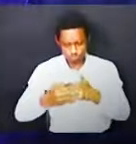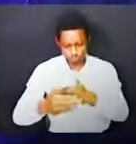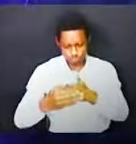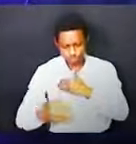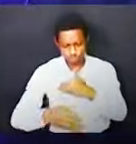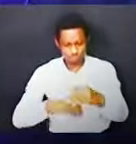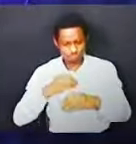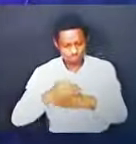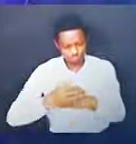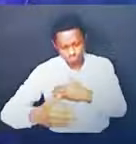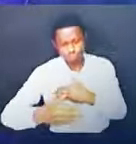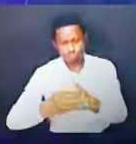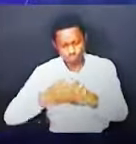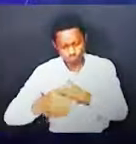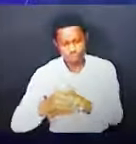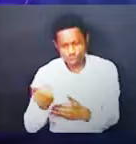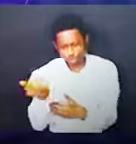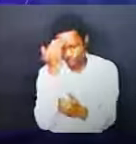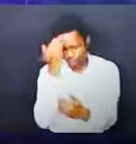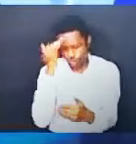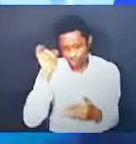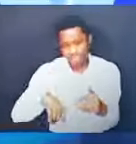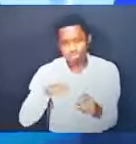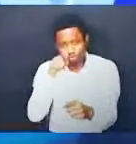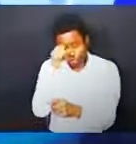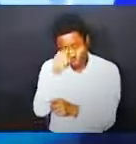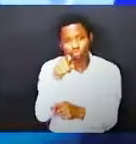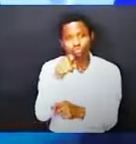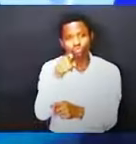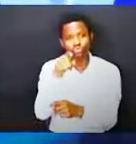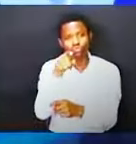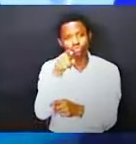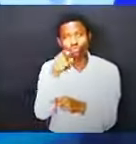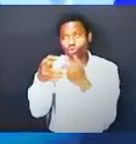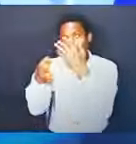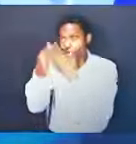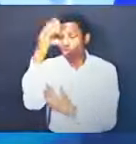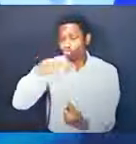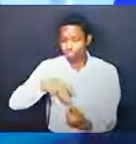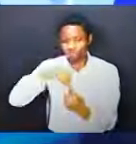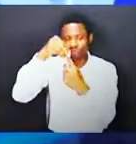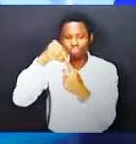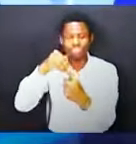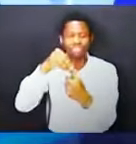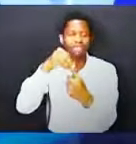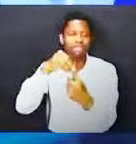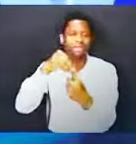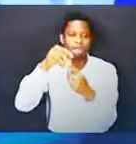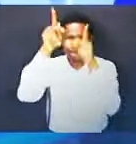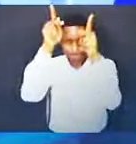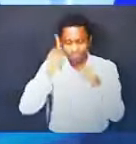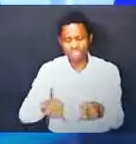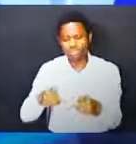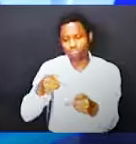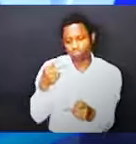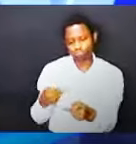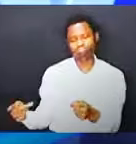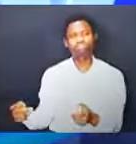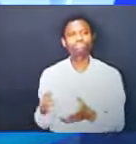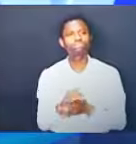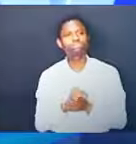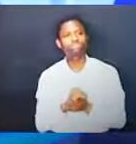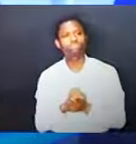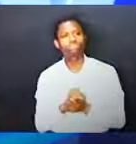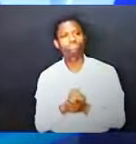the consciousness. Ma wenim ra wonso se. That you are God's special possession. Oye onyankopon nipa sron